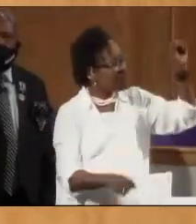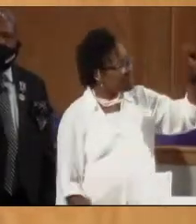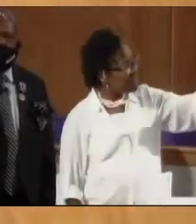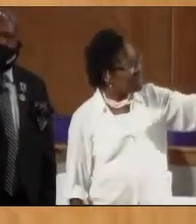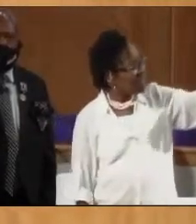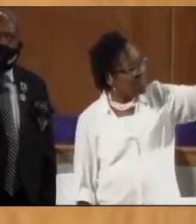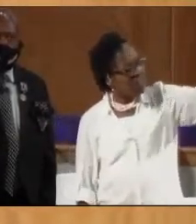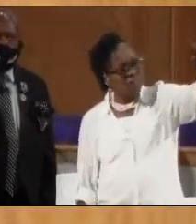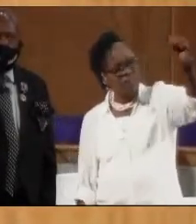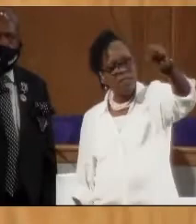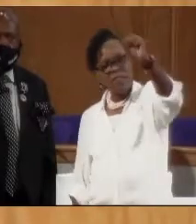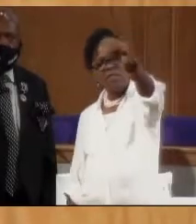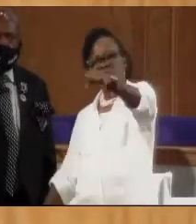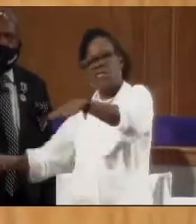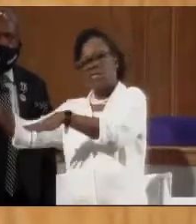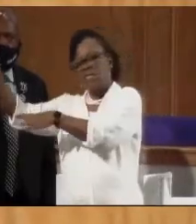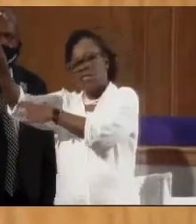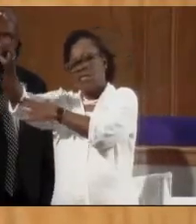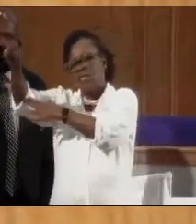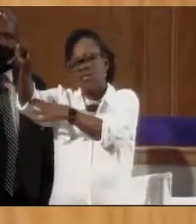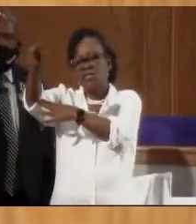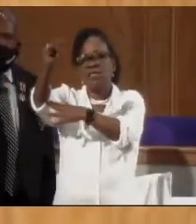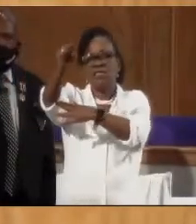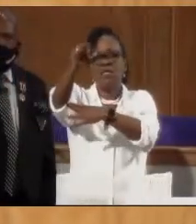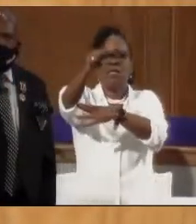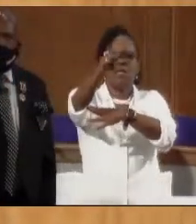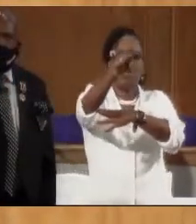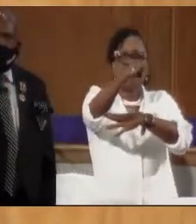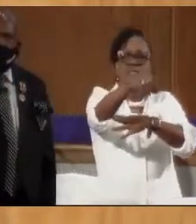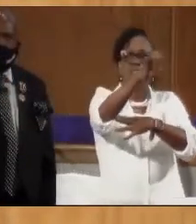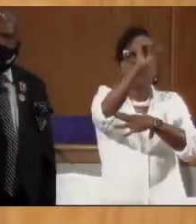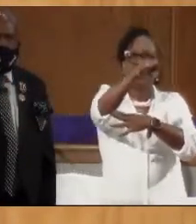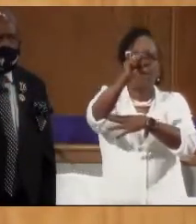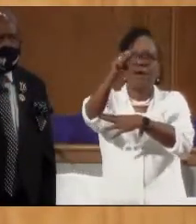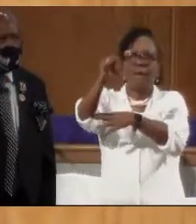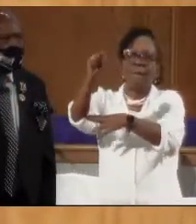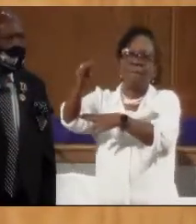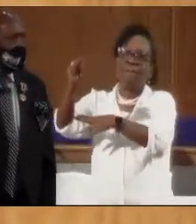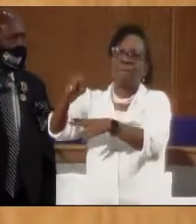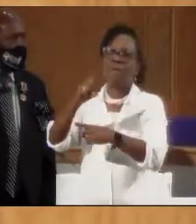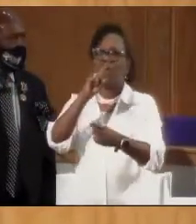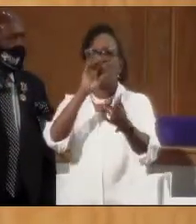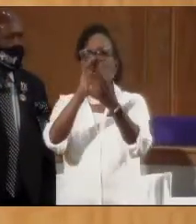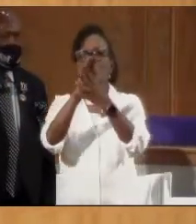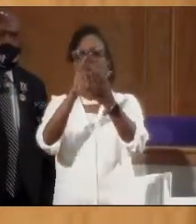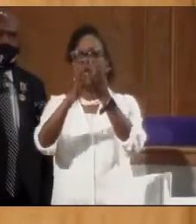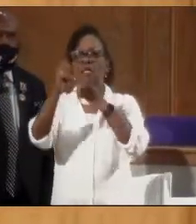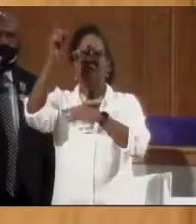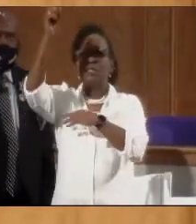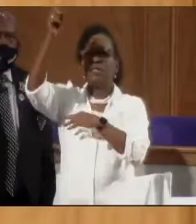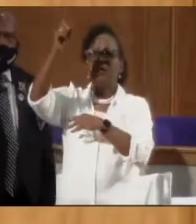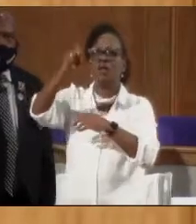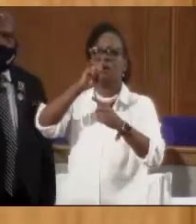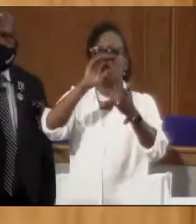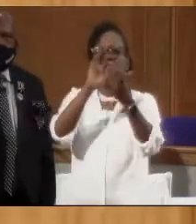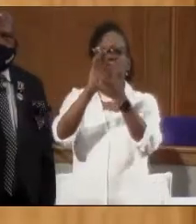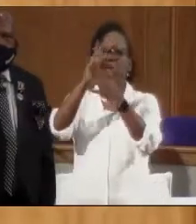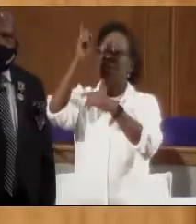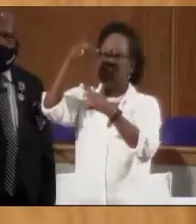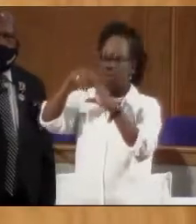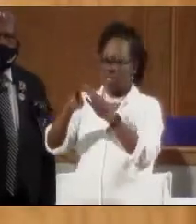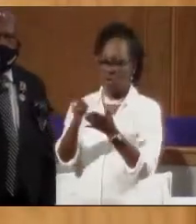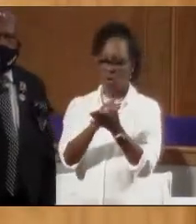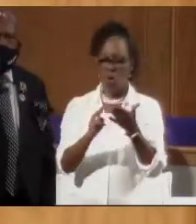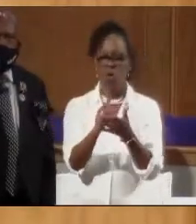Yes. Yes. Yes. Praise Him in the